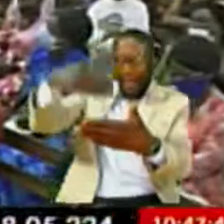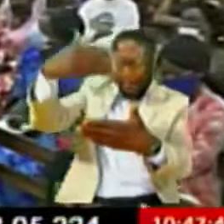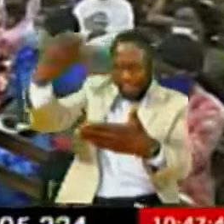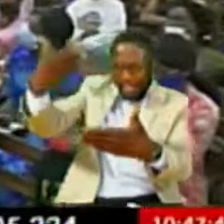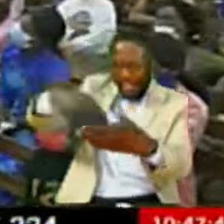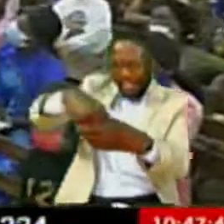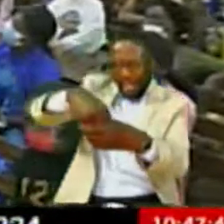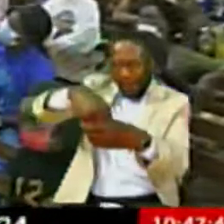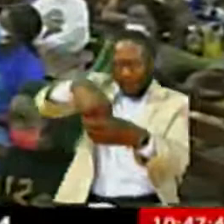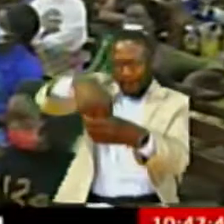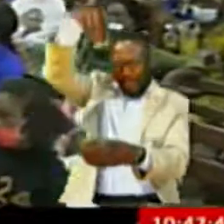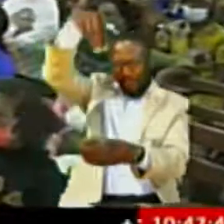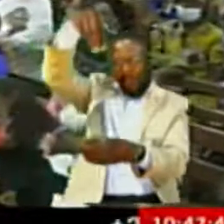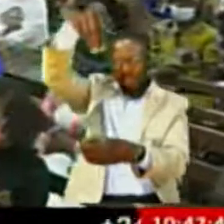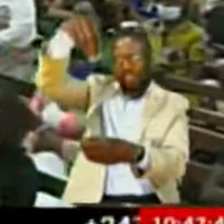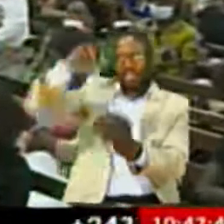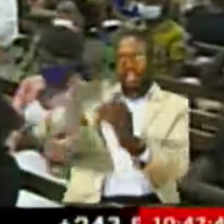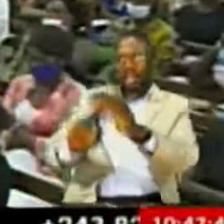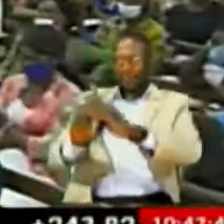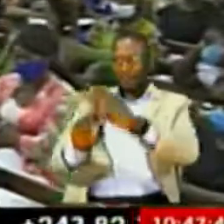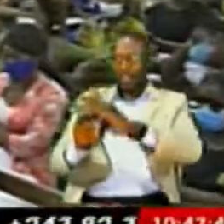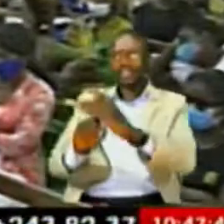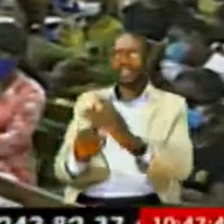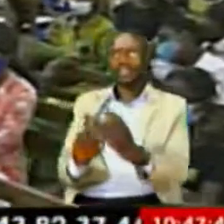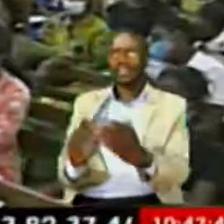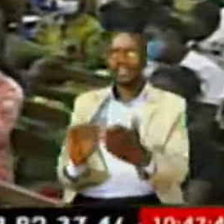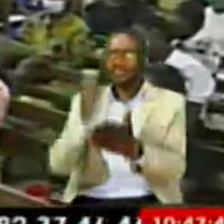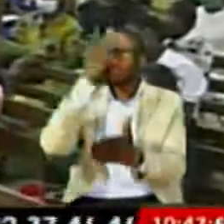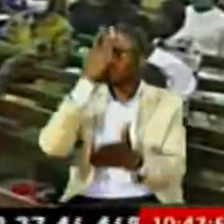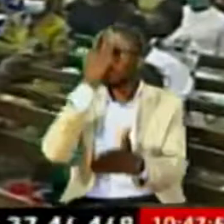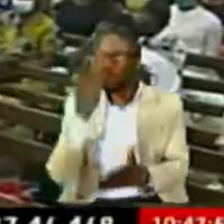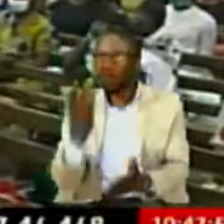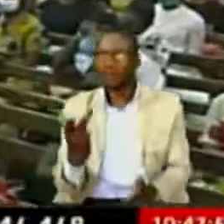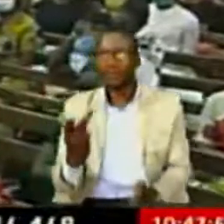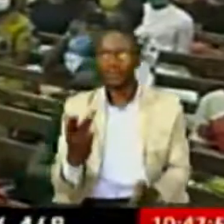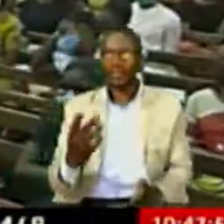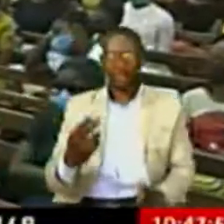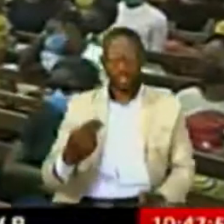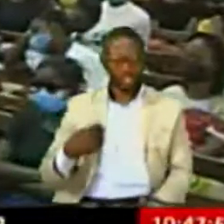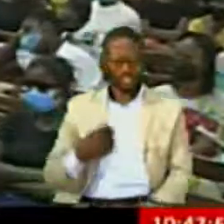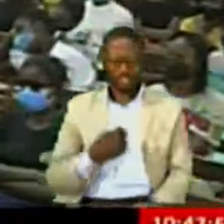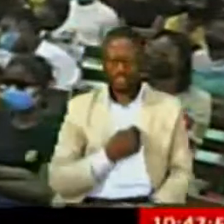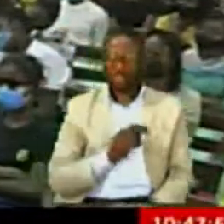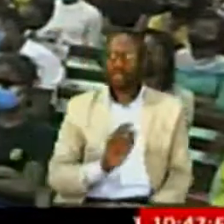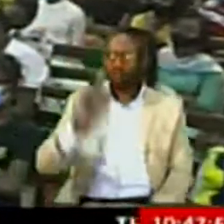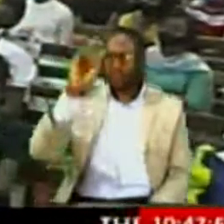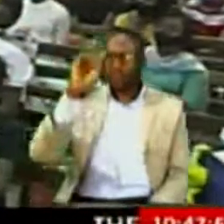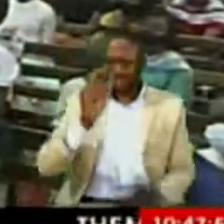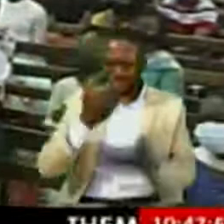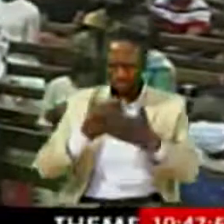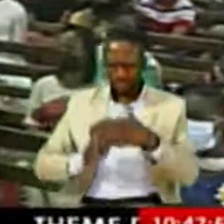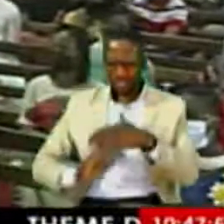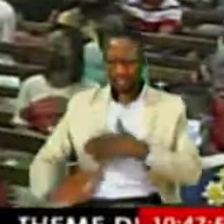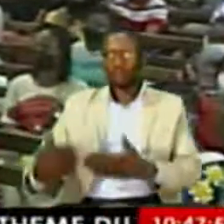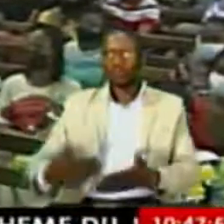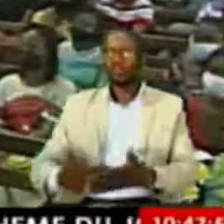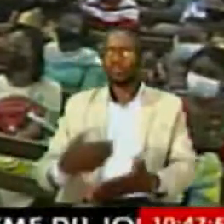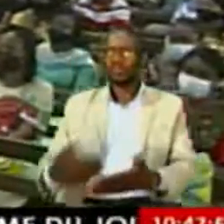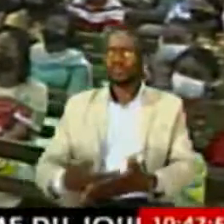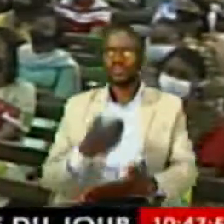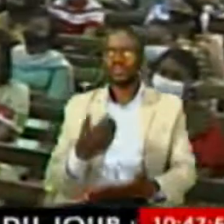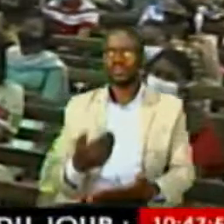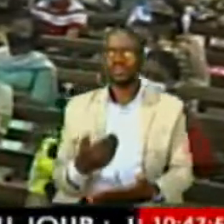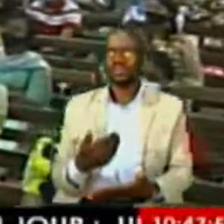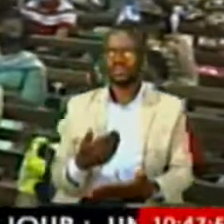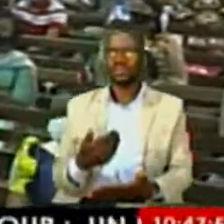to outside. C'est pourquoi. Wherefore. Nous devons être nés de nouveau. We need to be born again. Dans